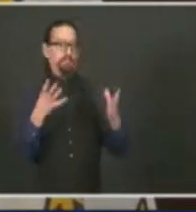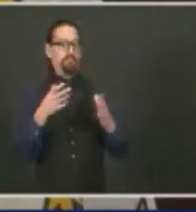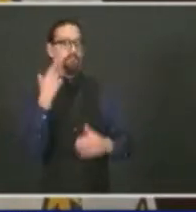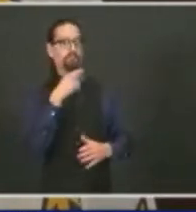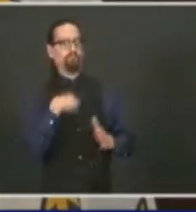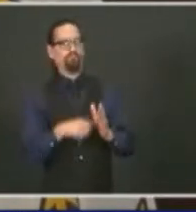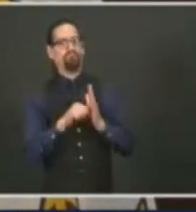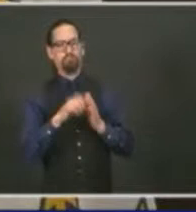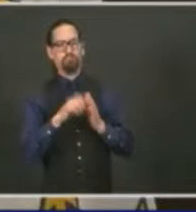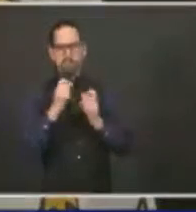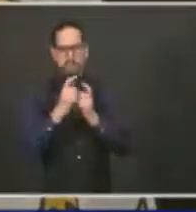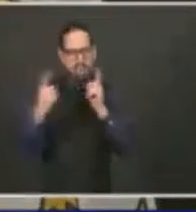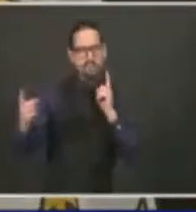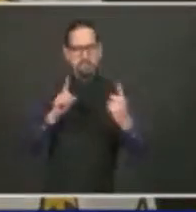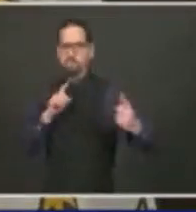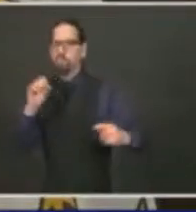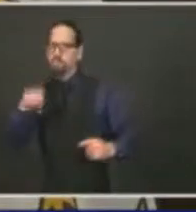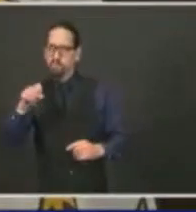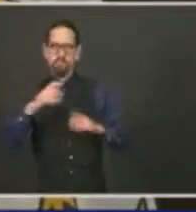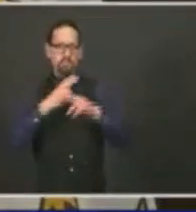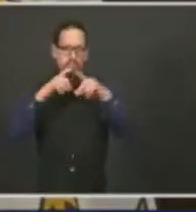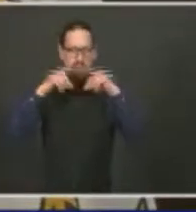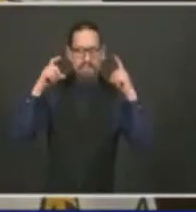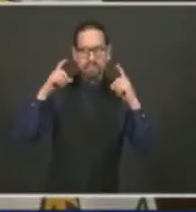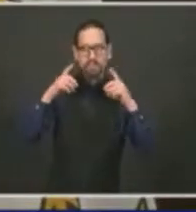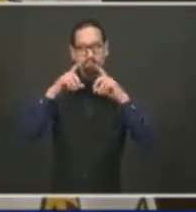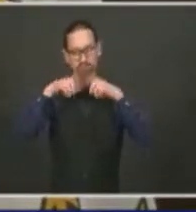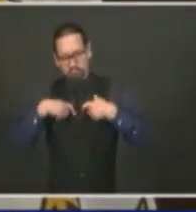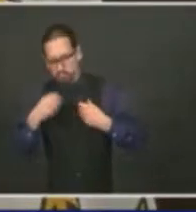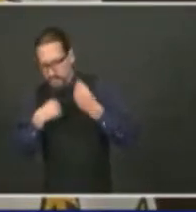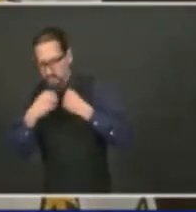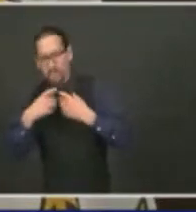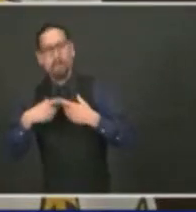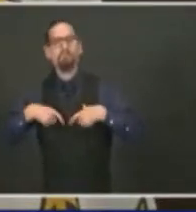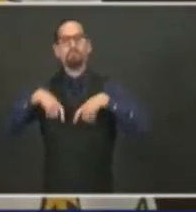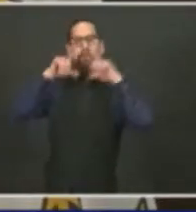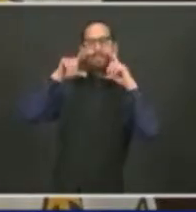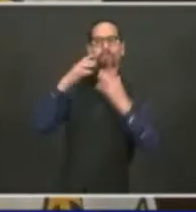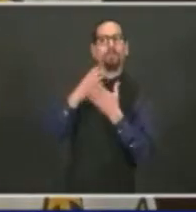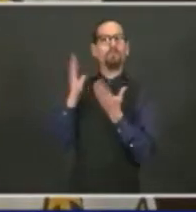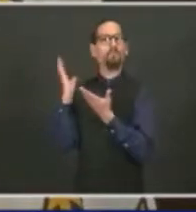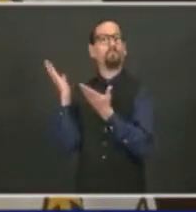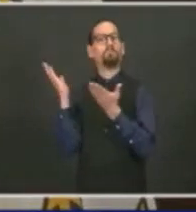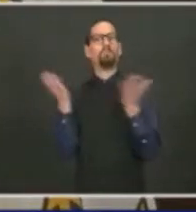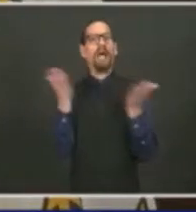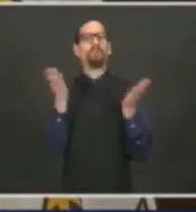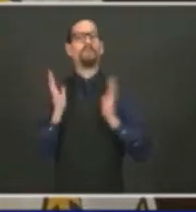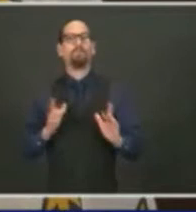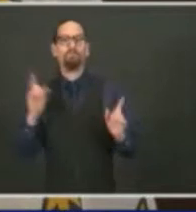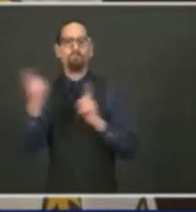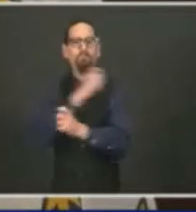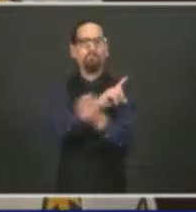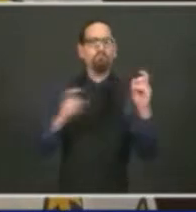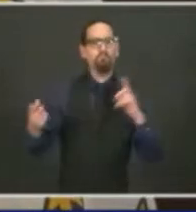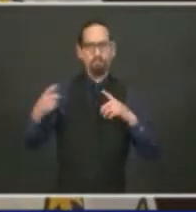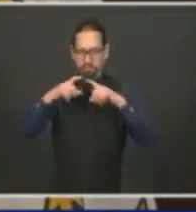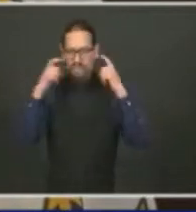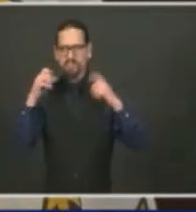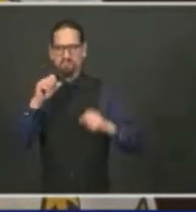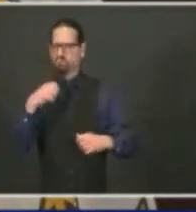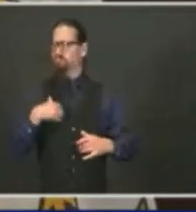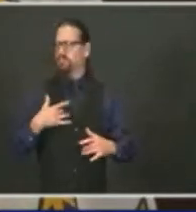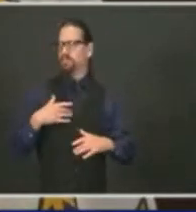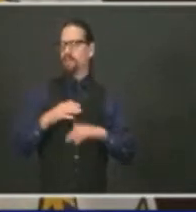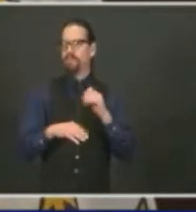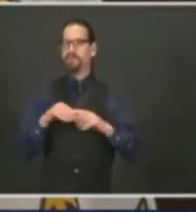are masking when they're not eating. The waiters and waitresses are always masked. So I feel comfortable, and I have felt comfortable. I think the winter's a unique challenge, right?